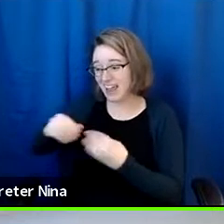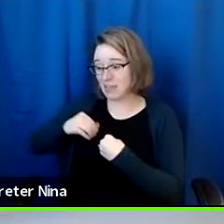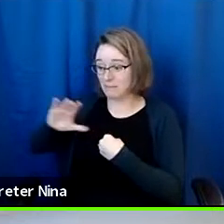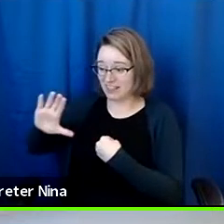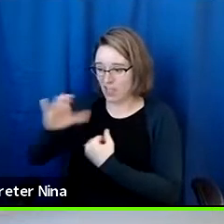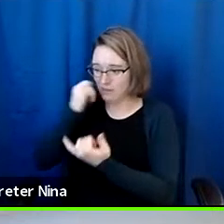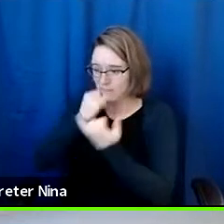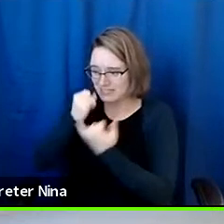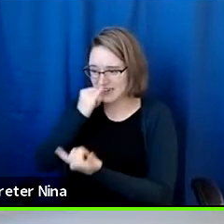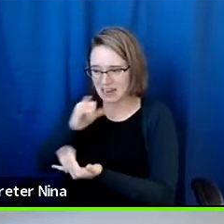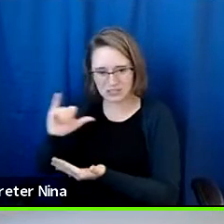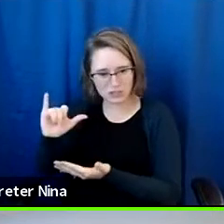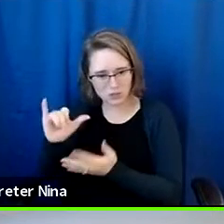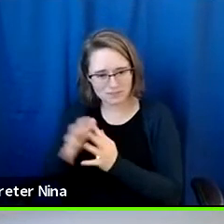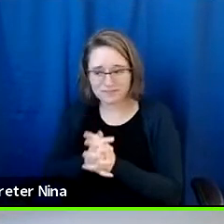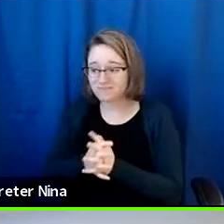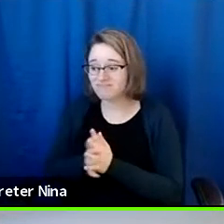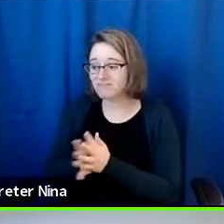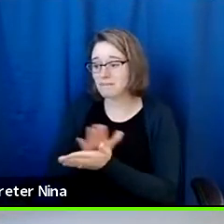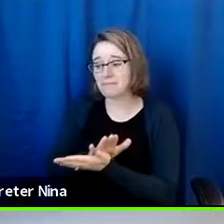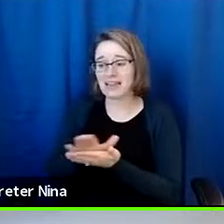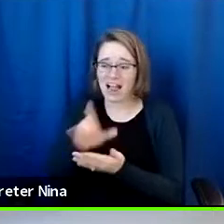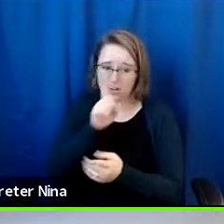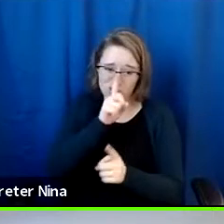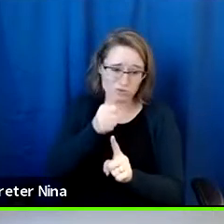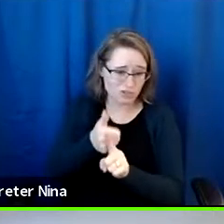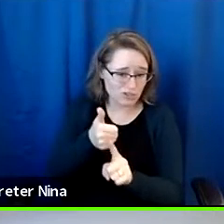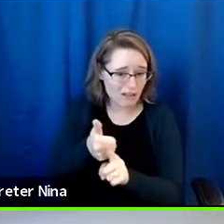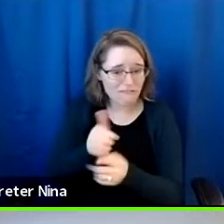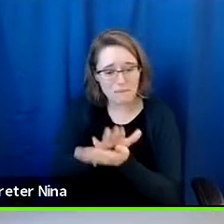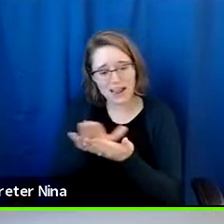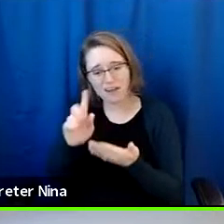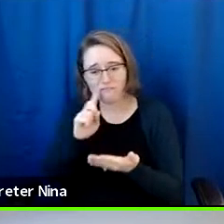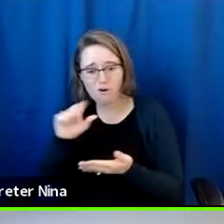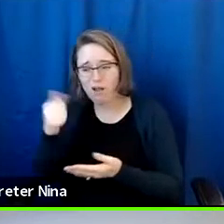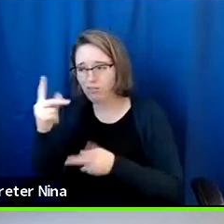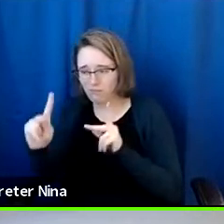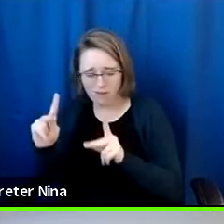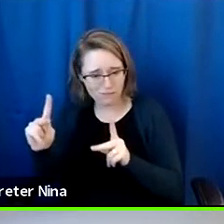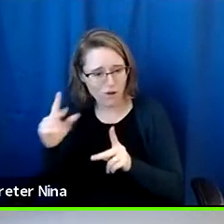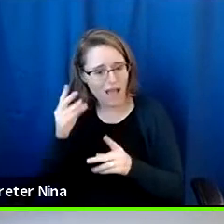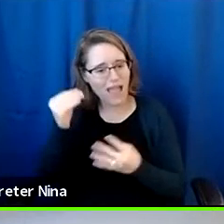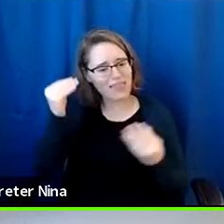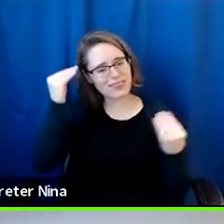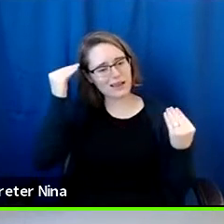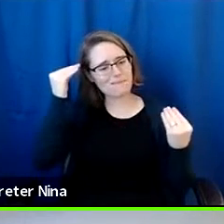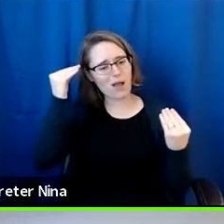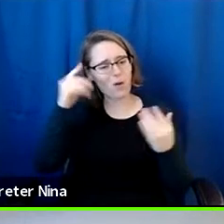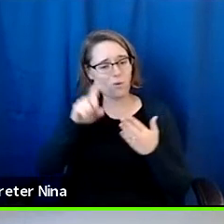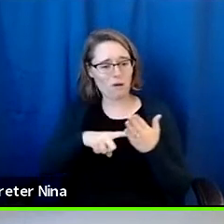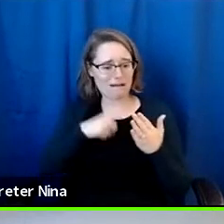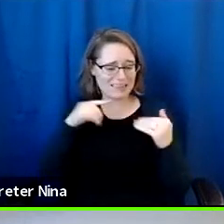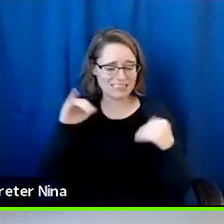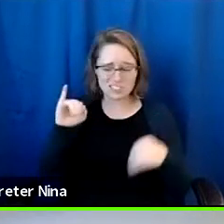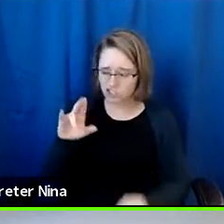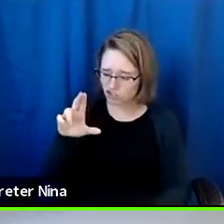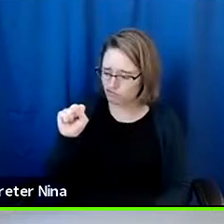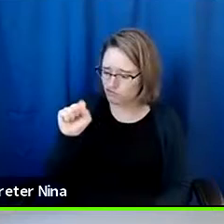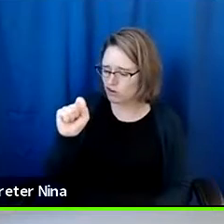make. So just being kind to yourself and others, and thinking about what's just, what's